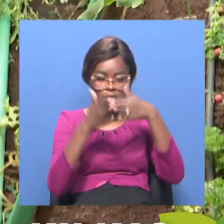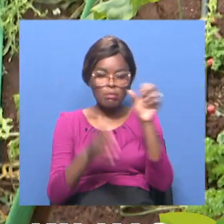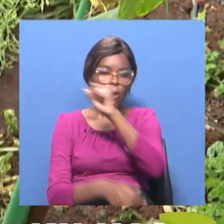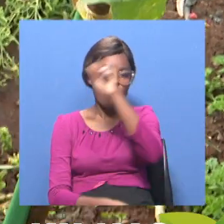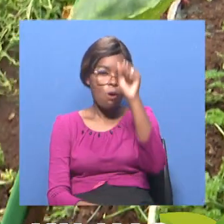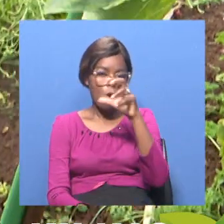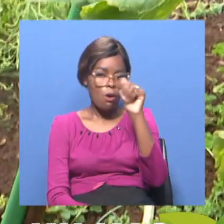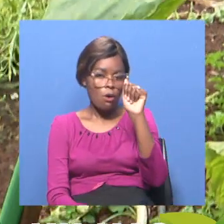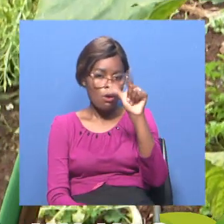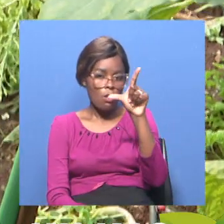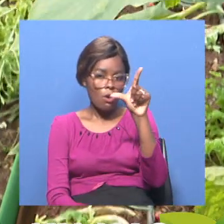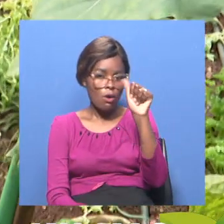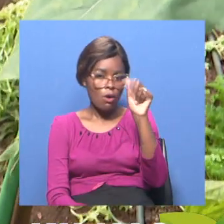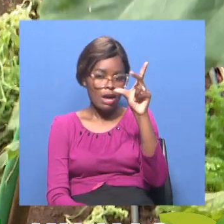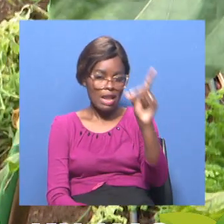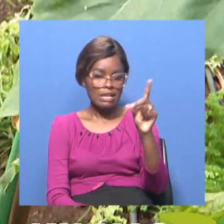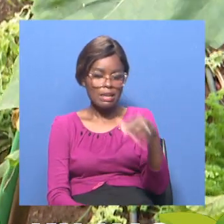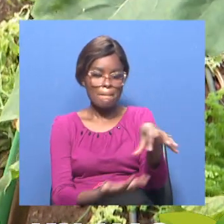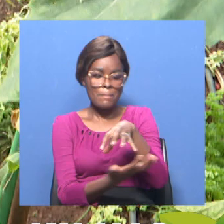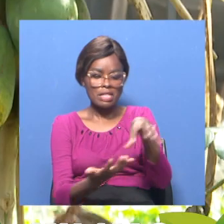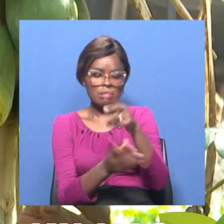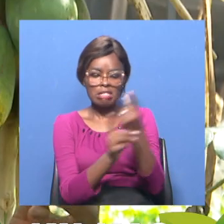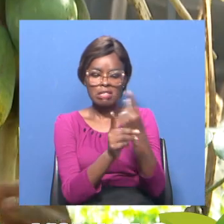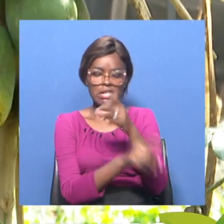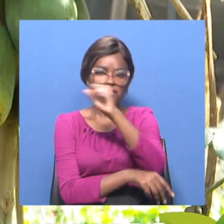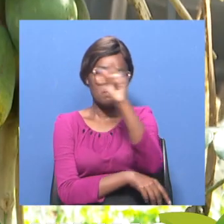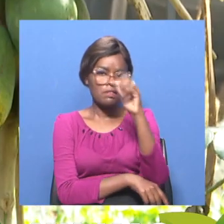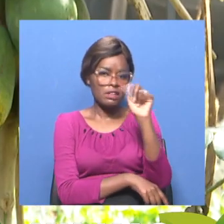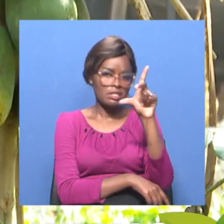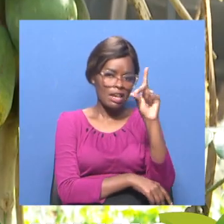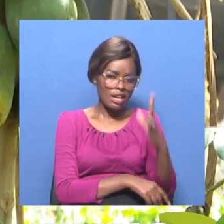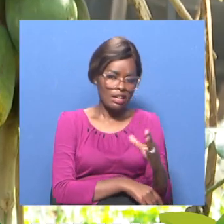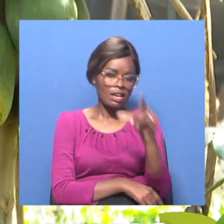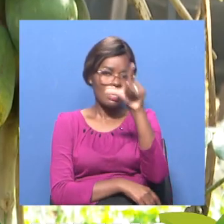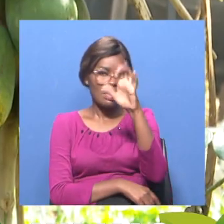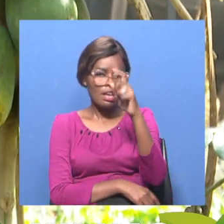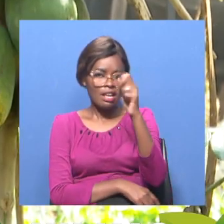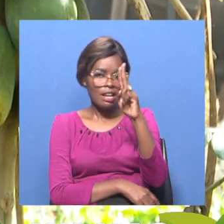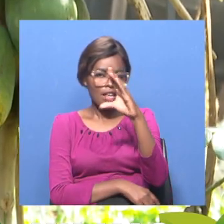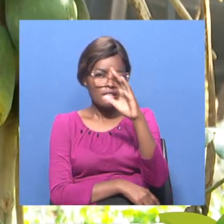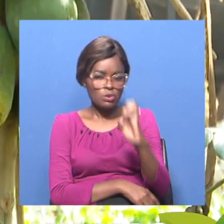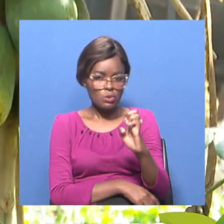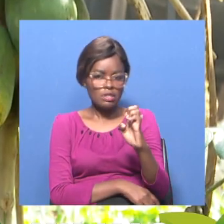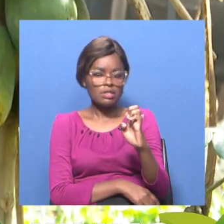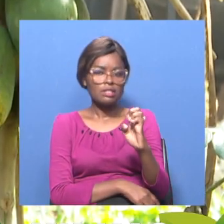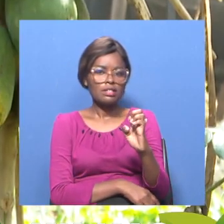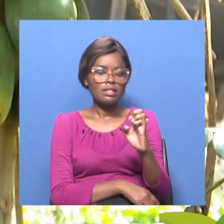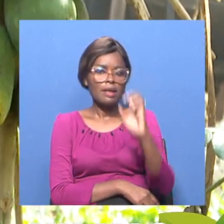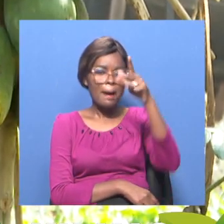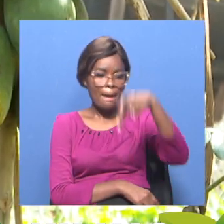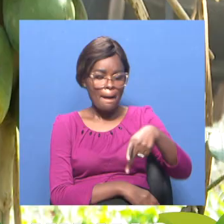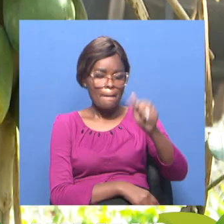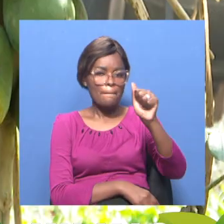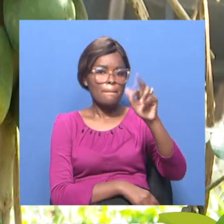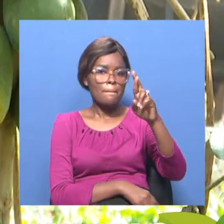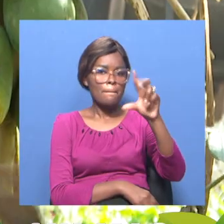of salads, mixed salads, loose leaf lettuce, and also pak choy,